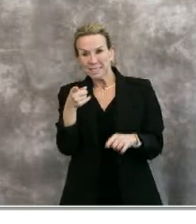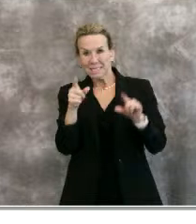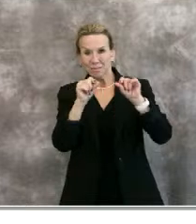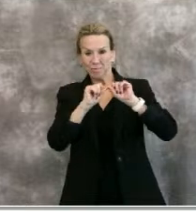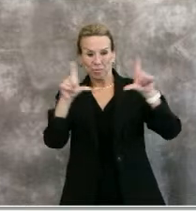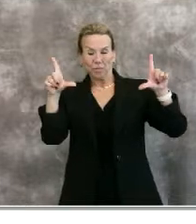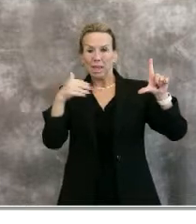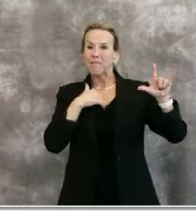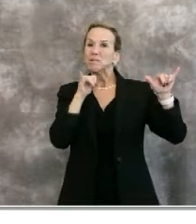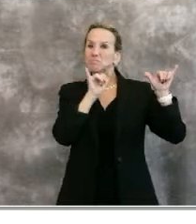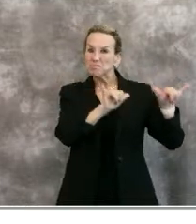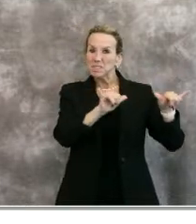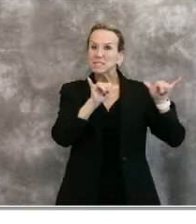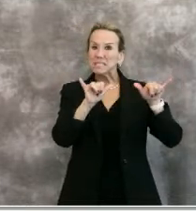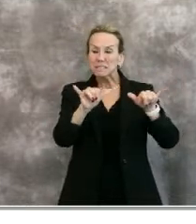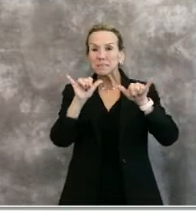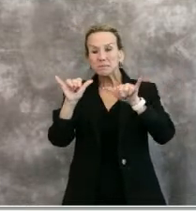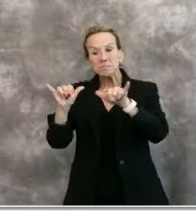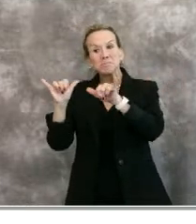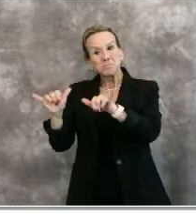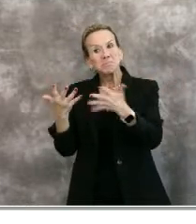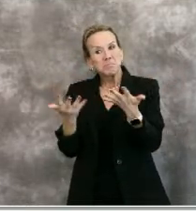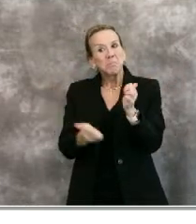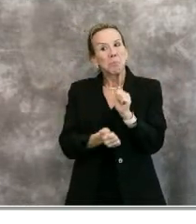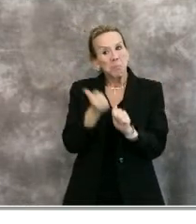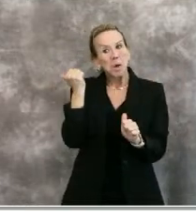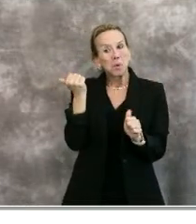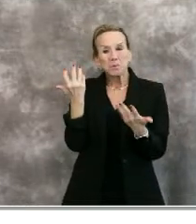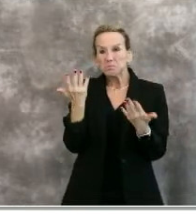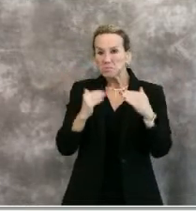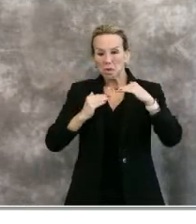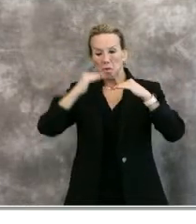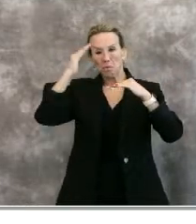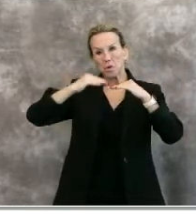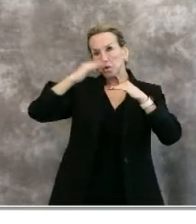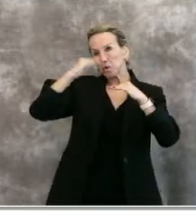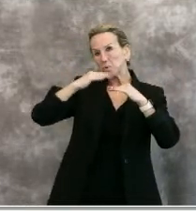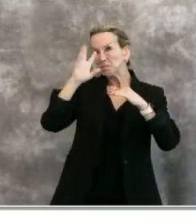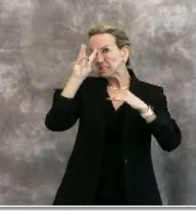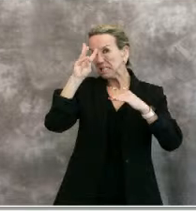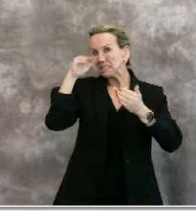been consistently on average over the